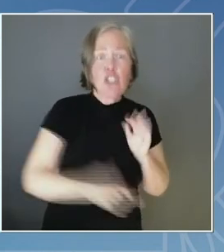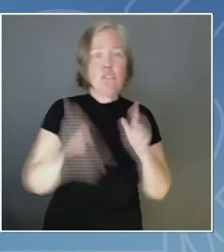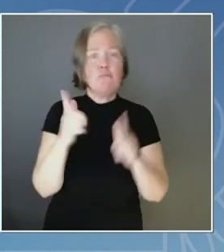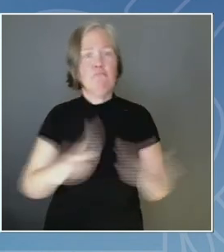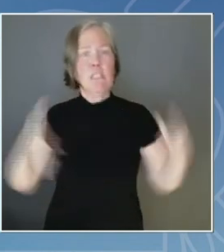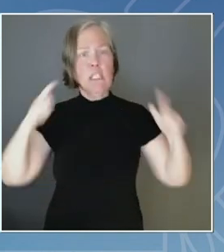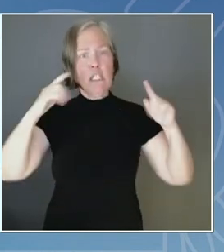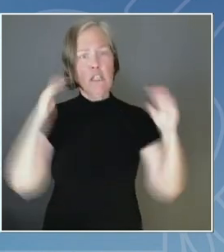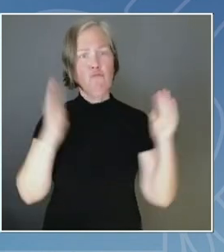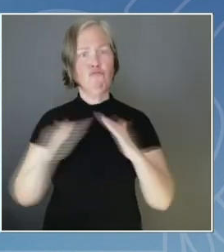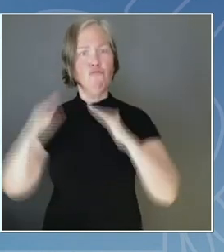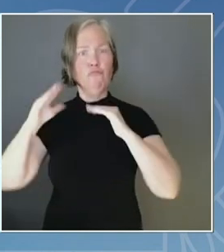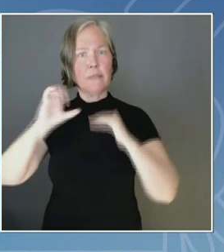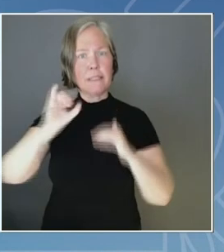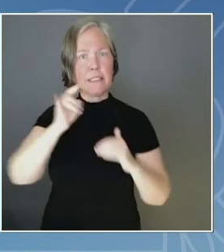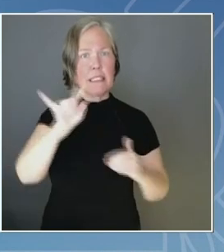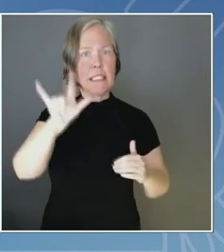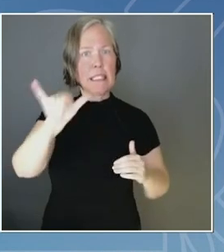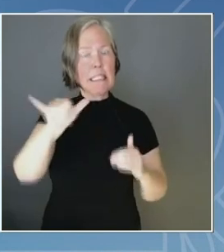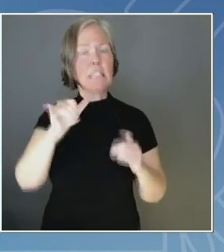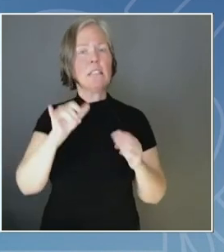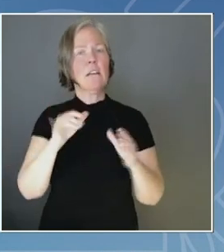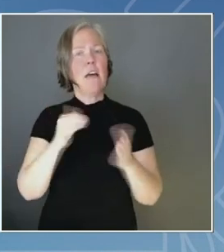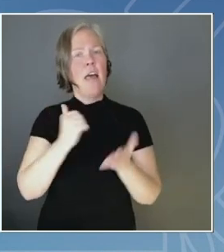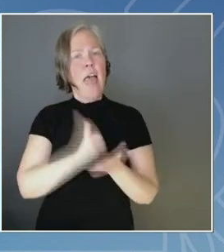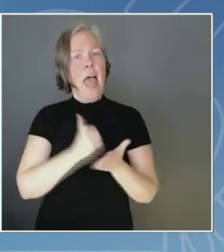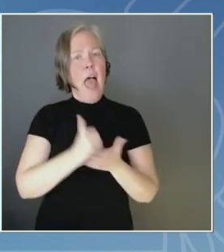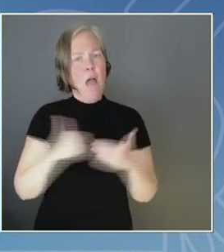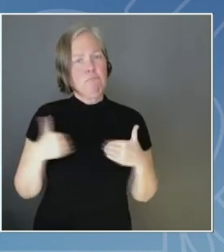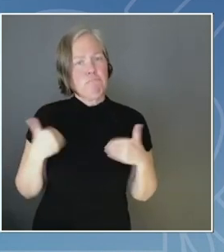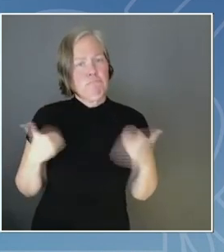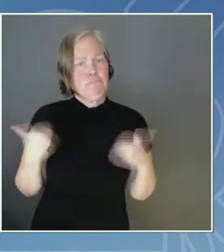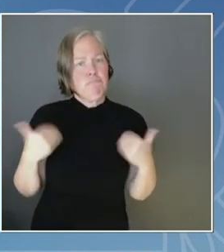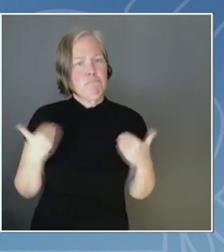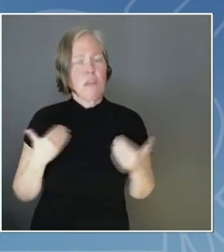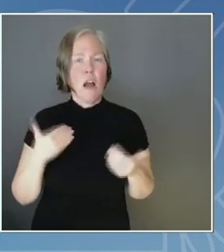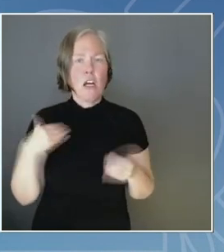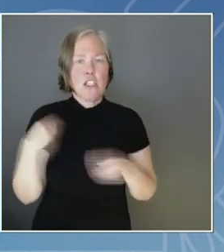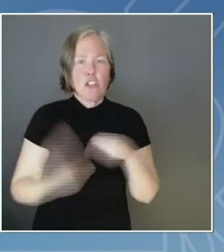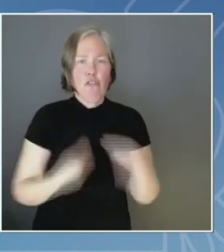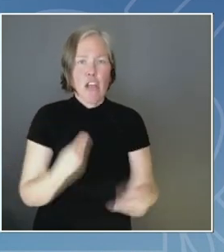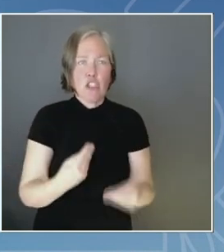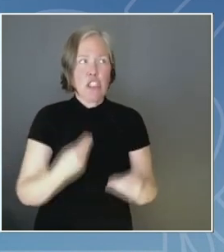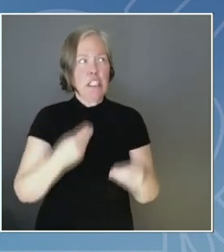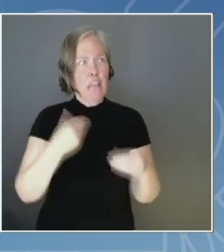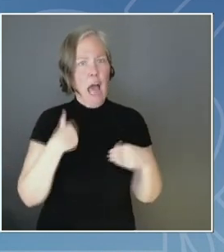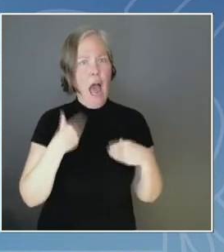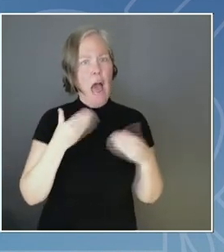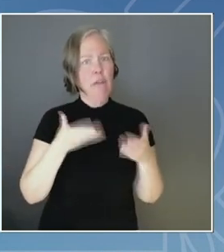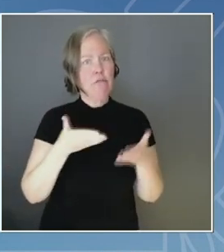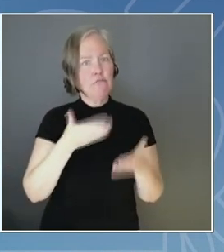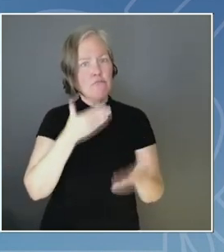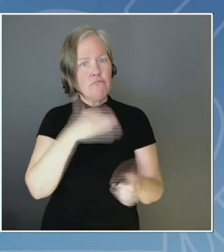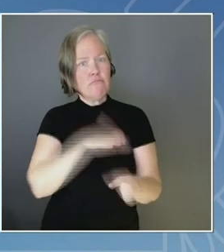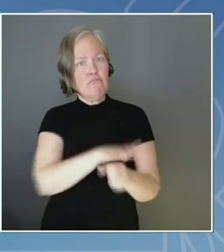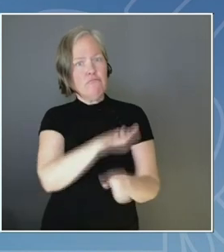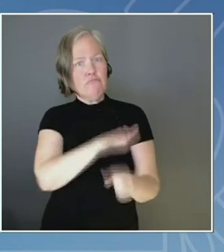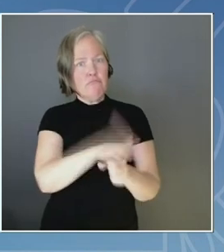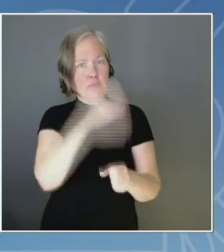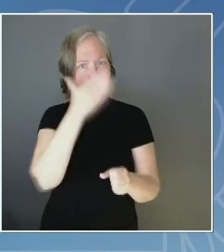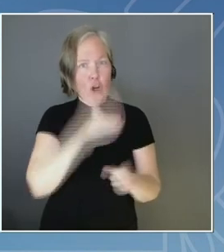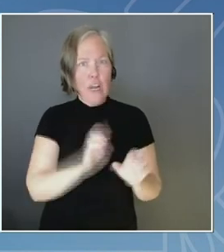a basic access to a decent education. Every child be prepared to go to